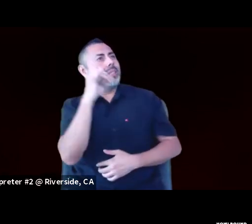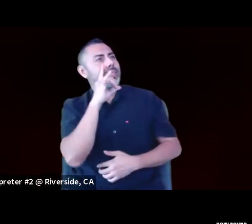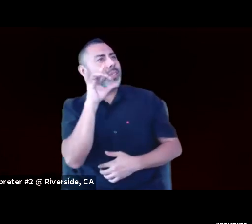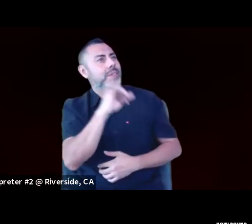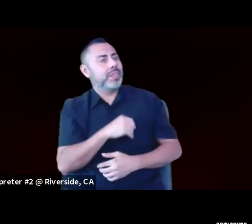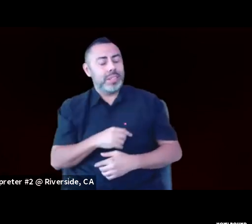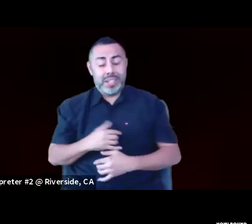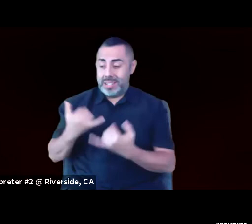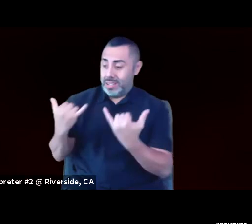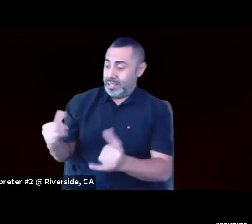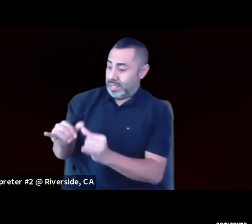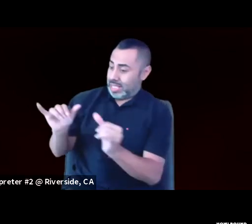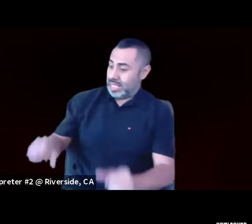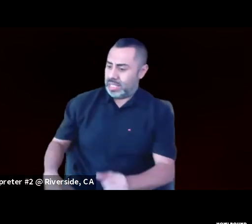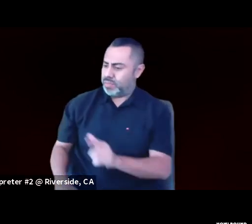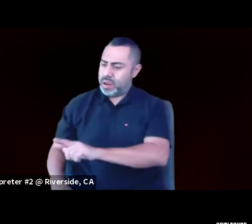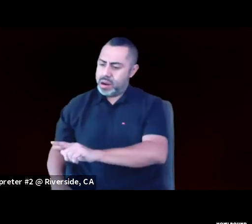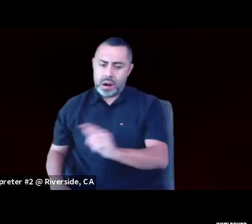So,